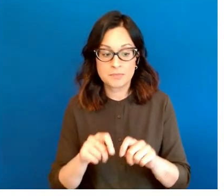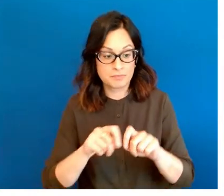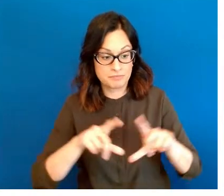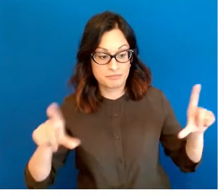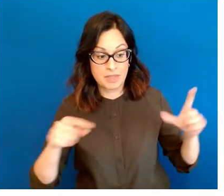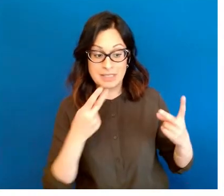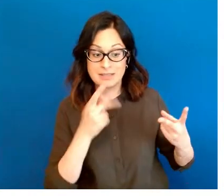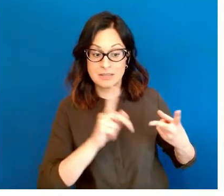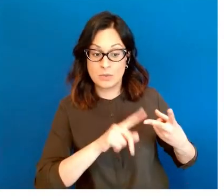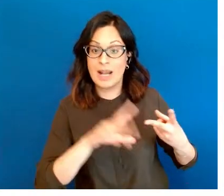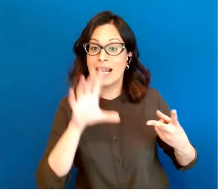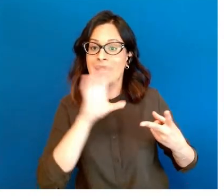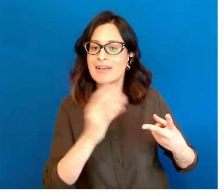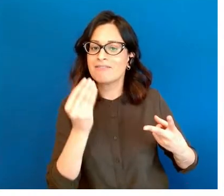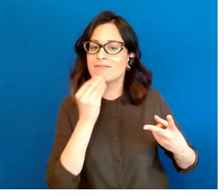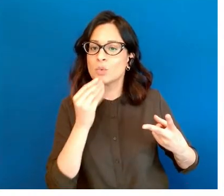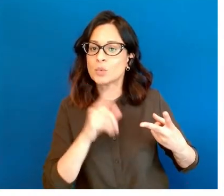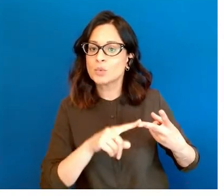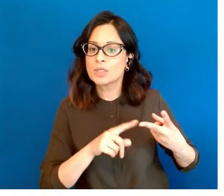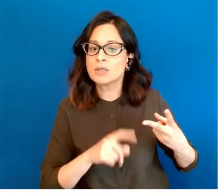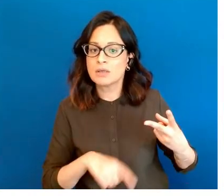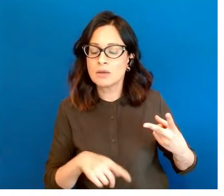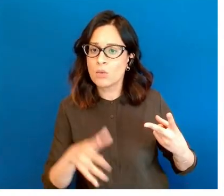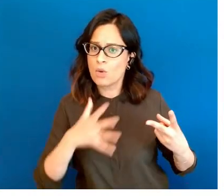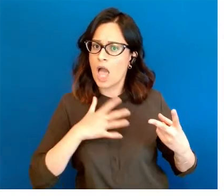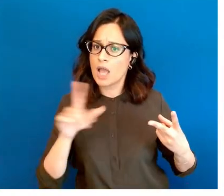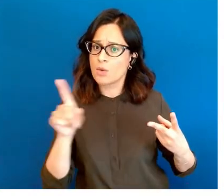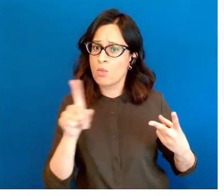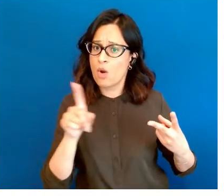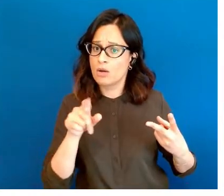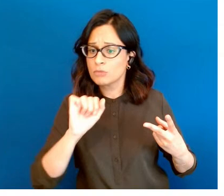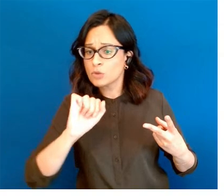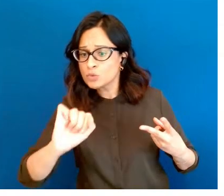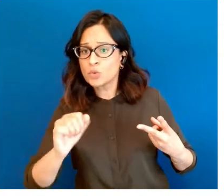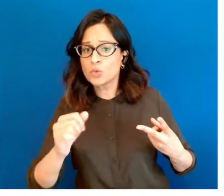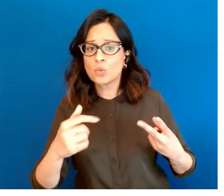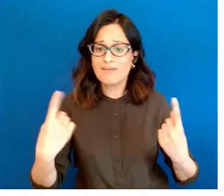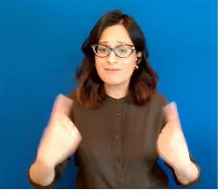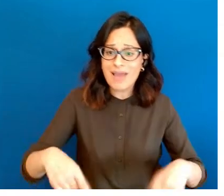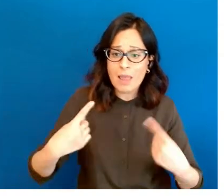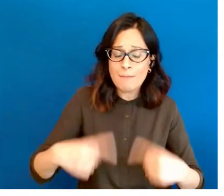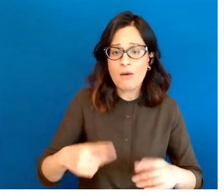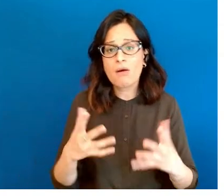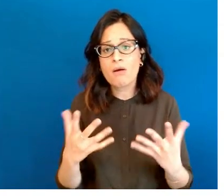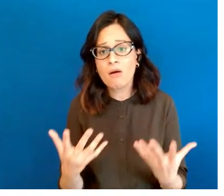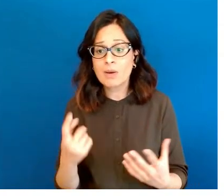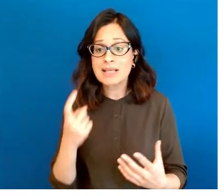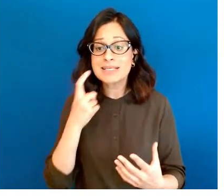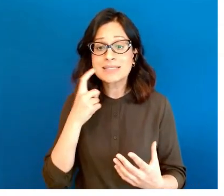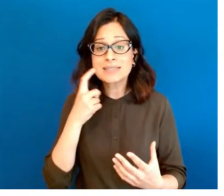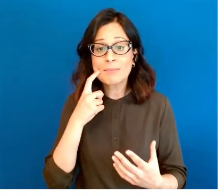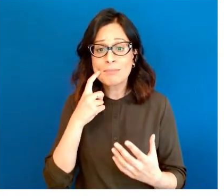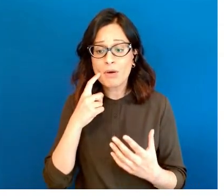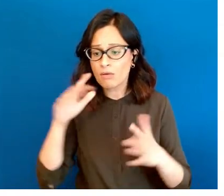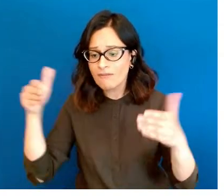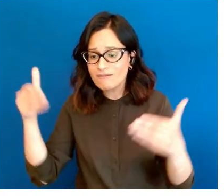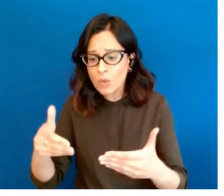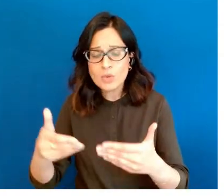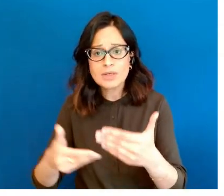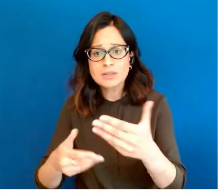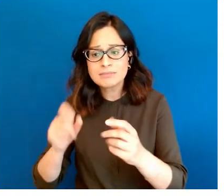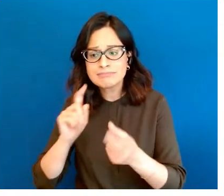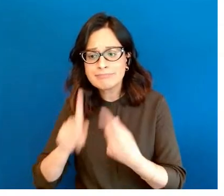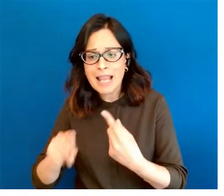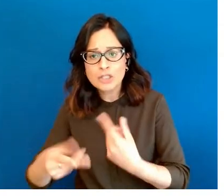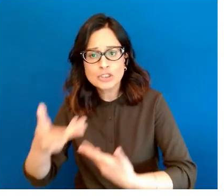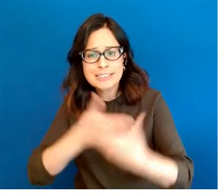allergy. So what we'd like you to do is, in the time that you have available, to take a simple allergy-focused history. And